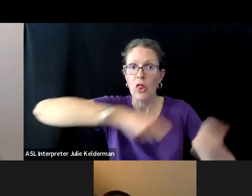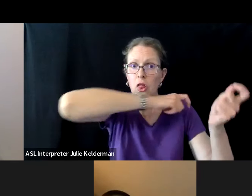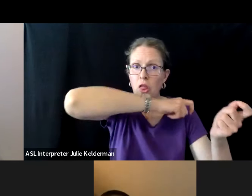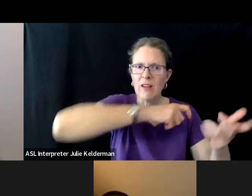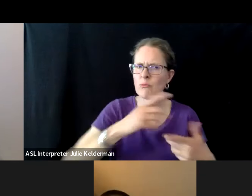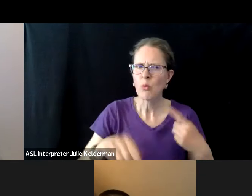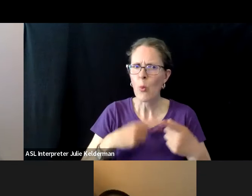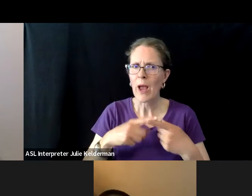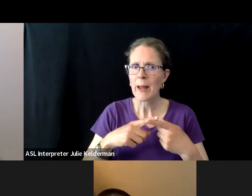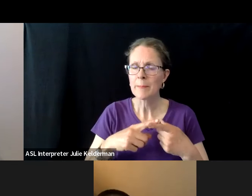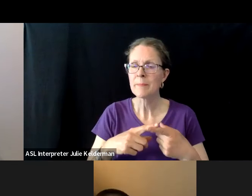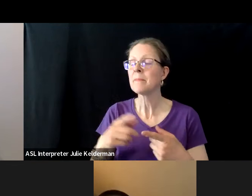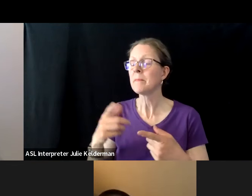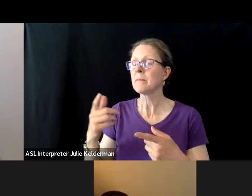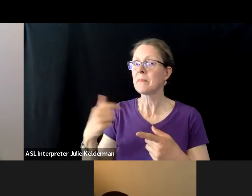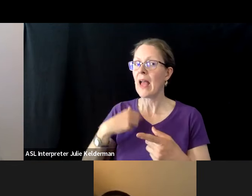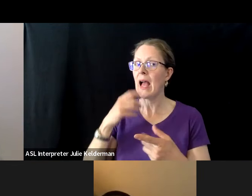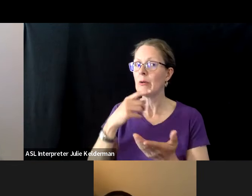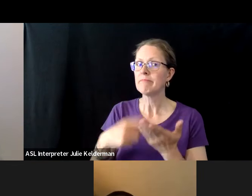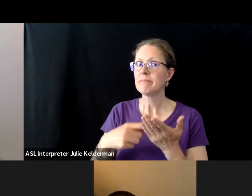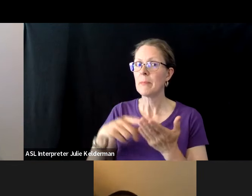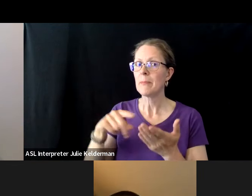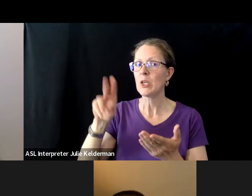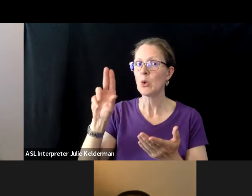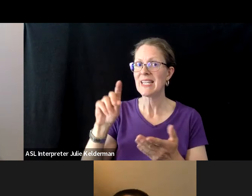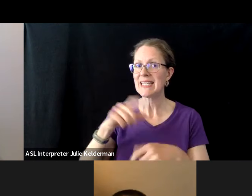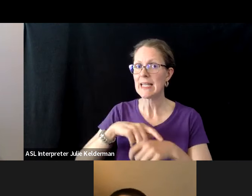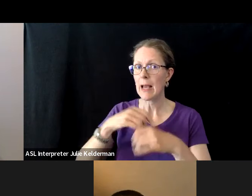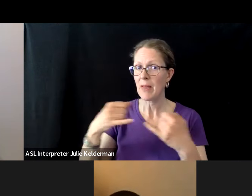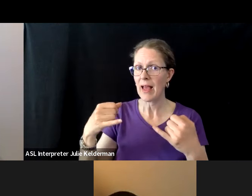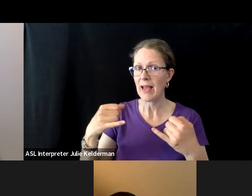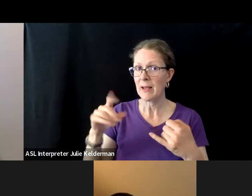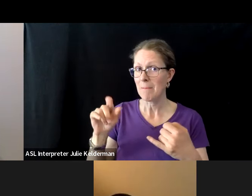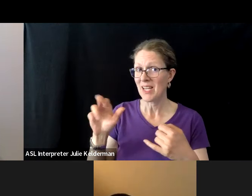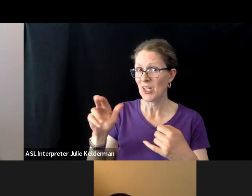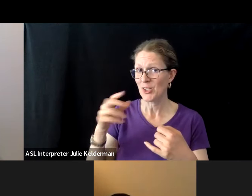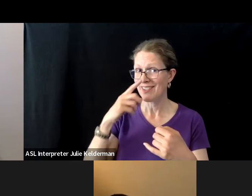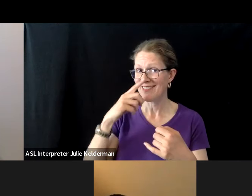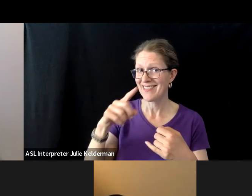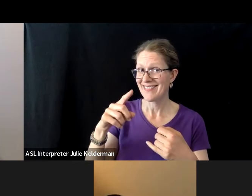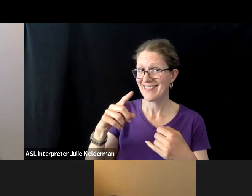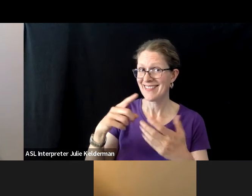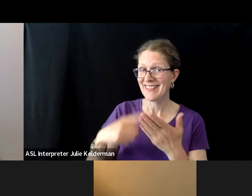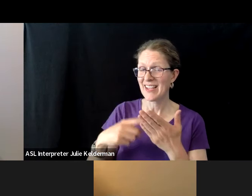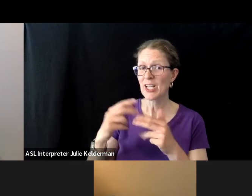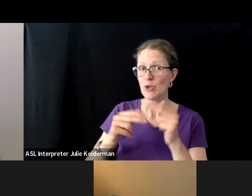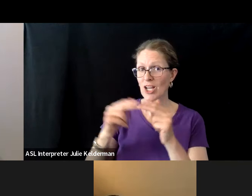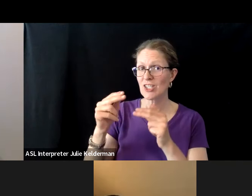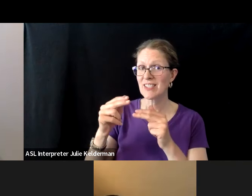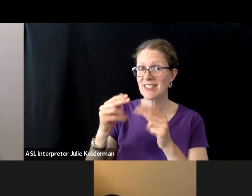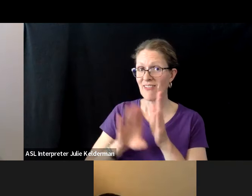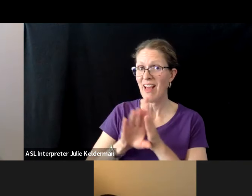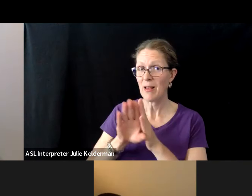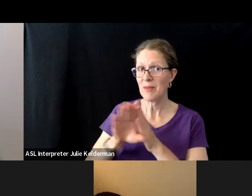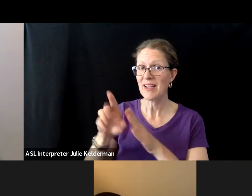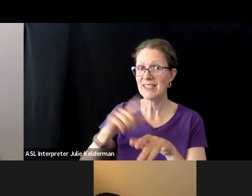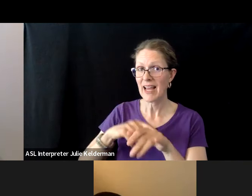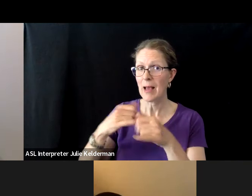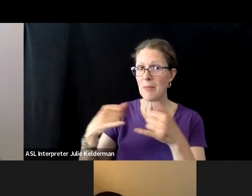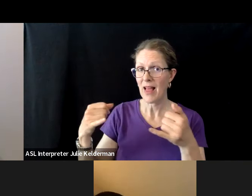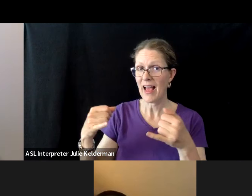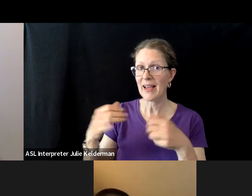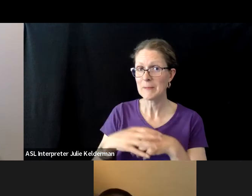to the PUD timeline, and then maybe Peter, you can speak to the construction and development timeline with a little